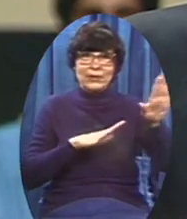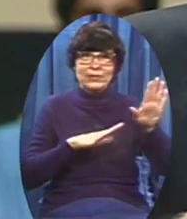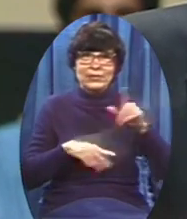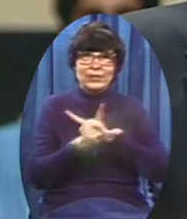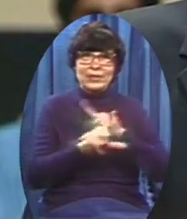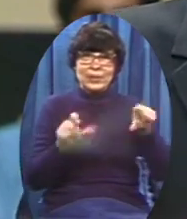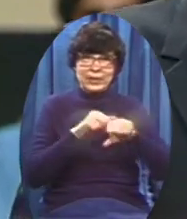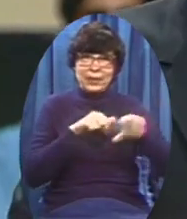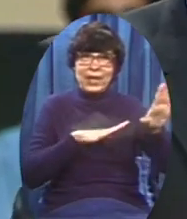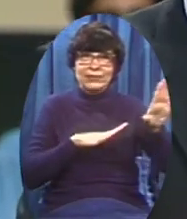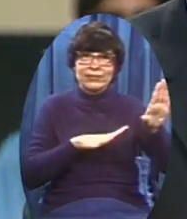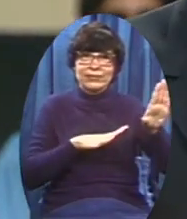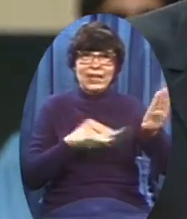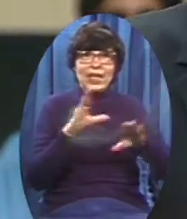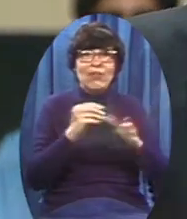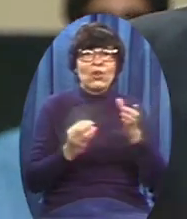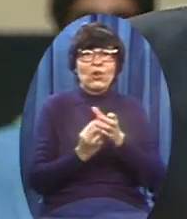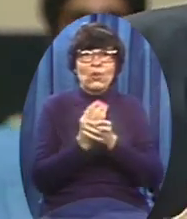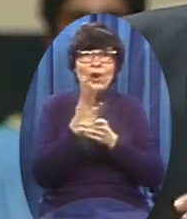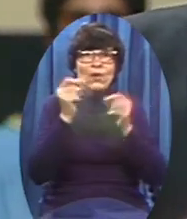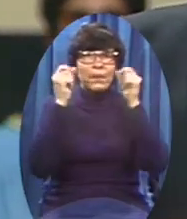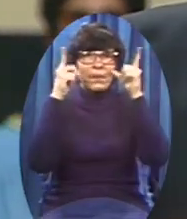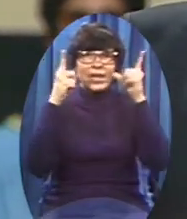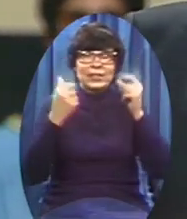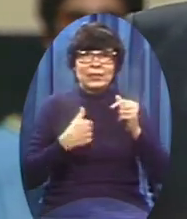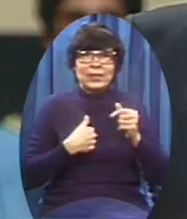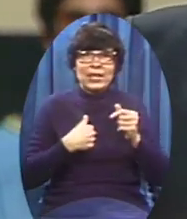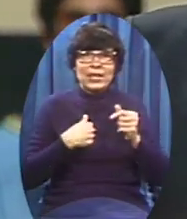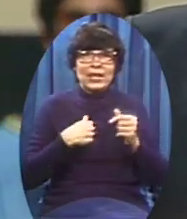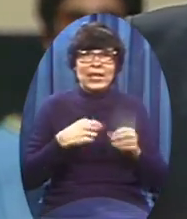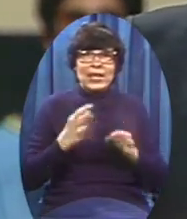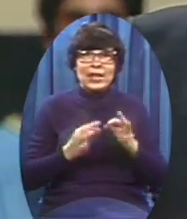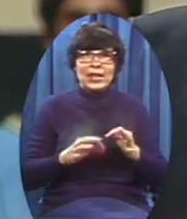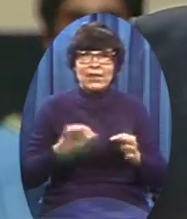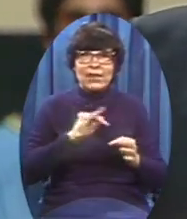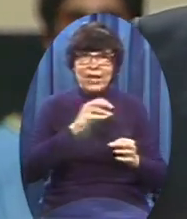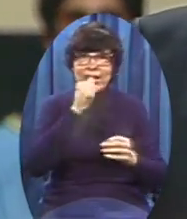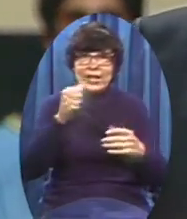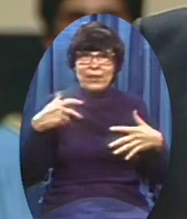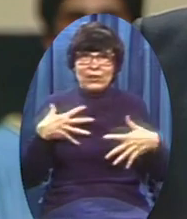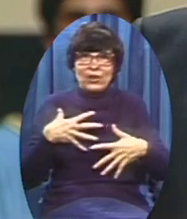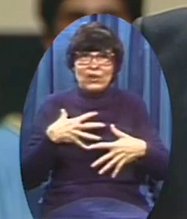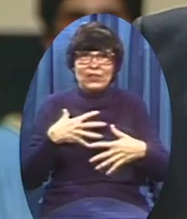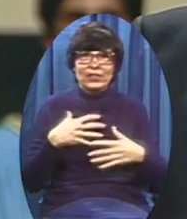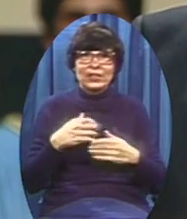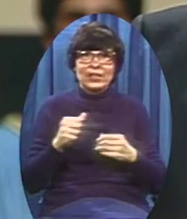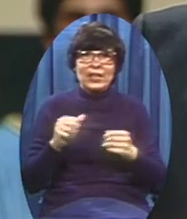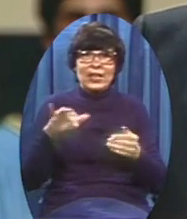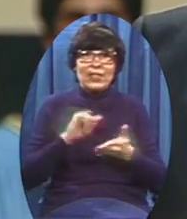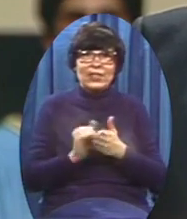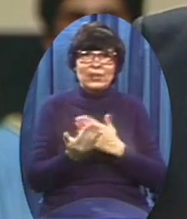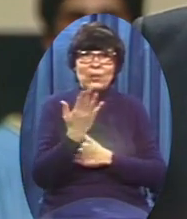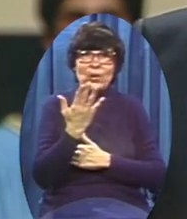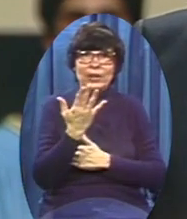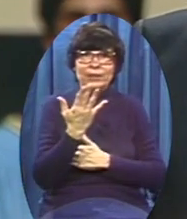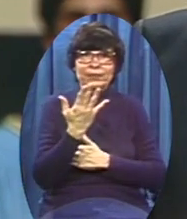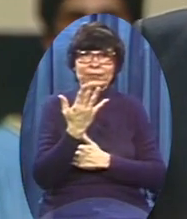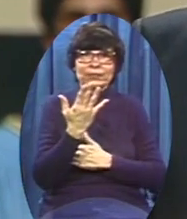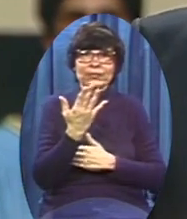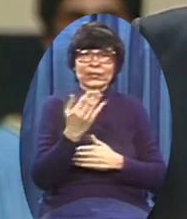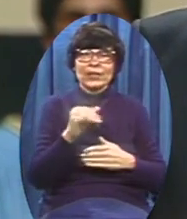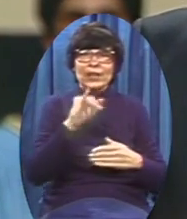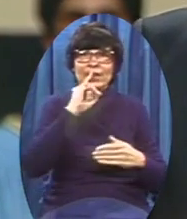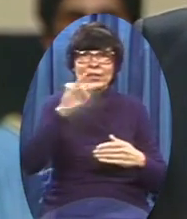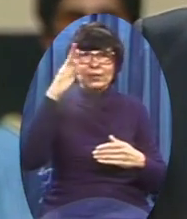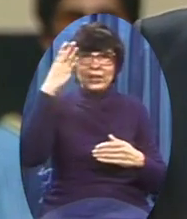amazes me. And if I seem a little bit nervous this morning, it's not because of this crowd, but it's because I